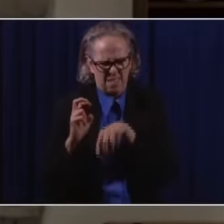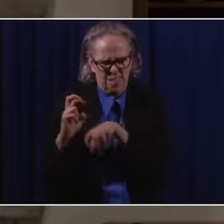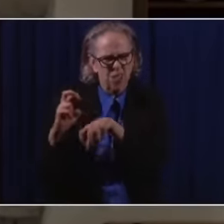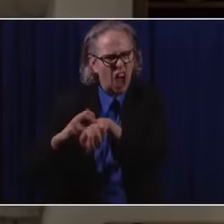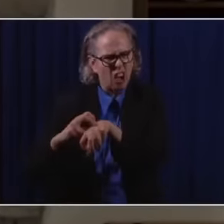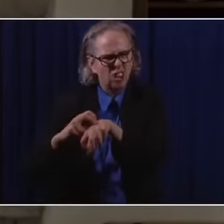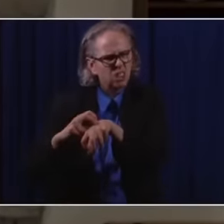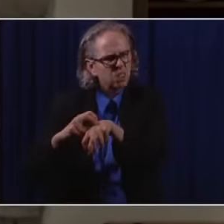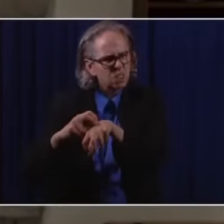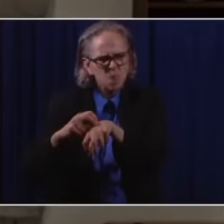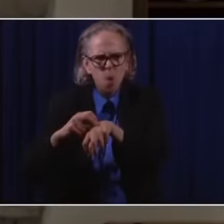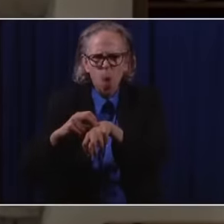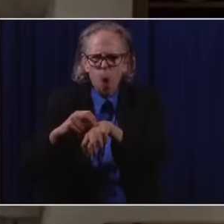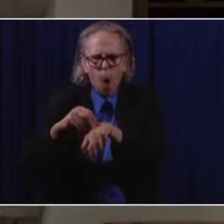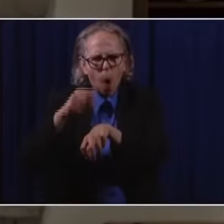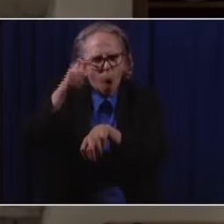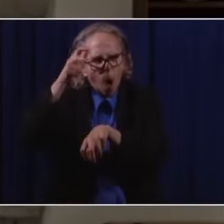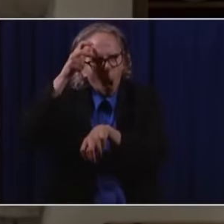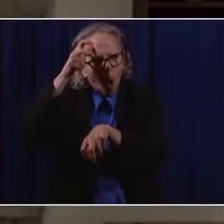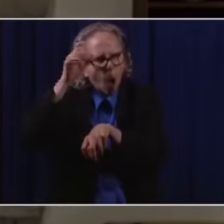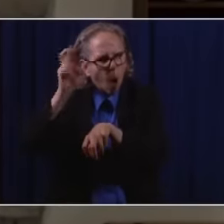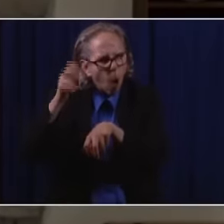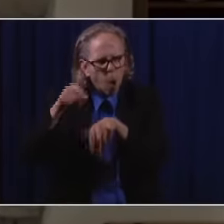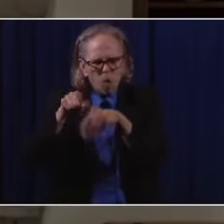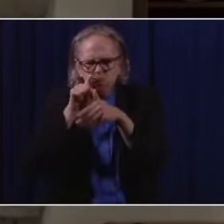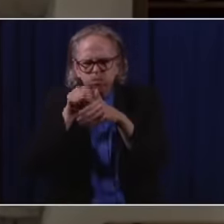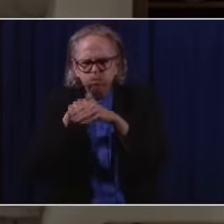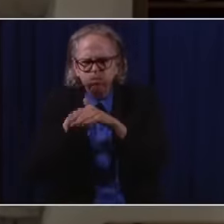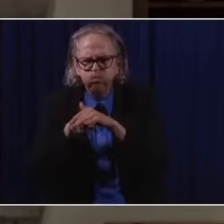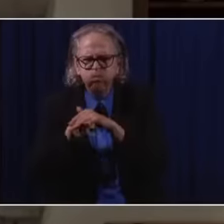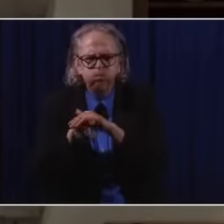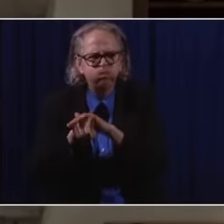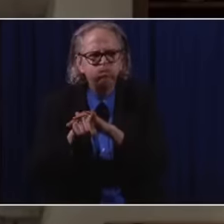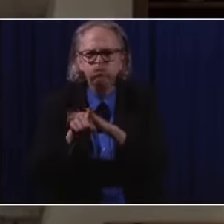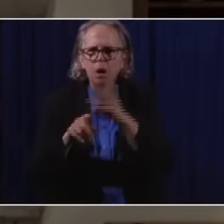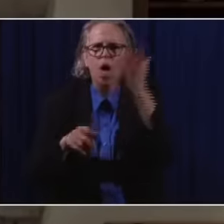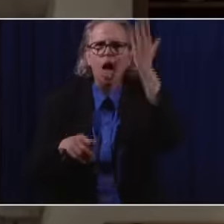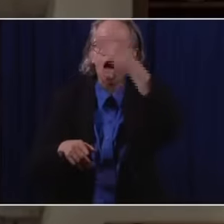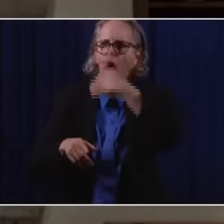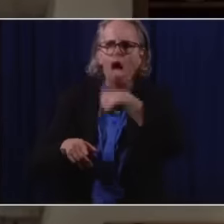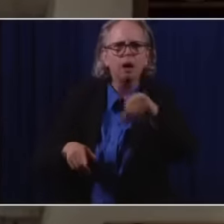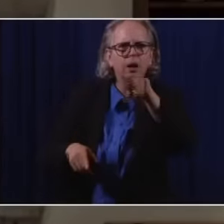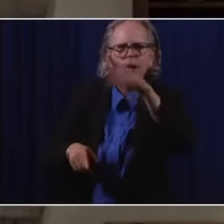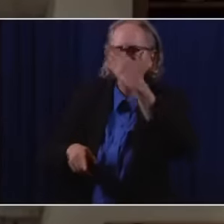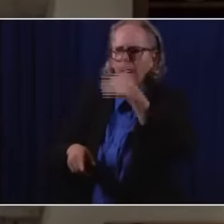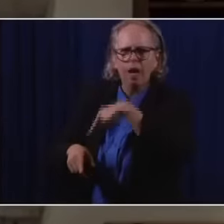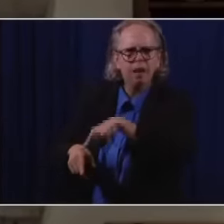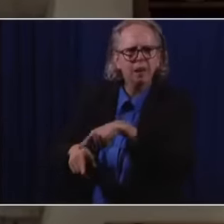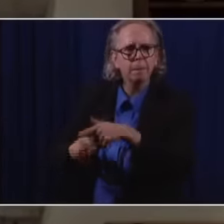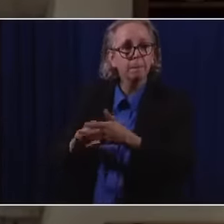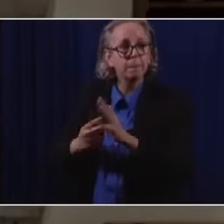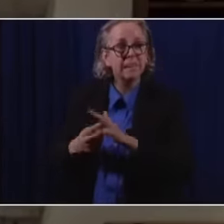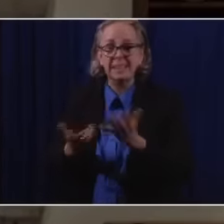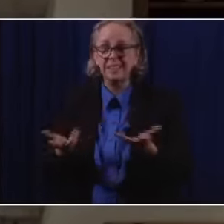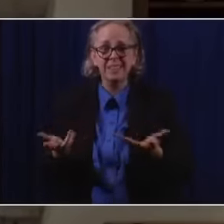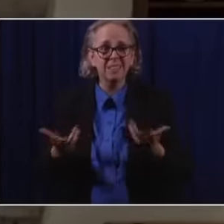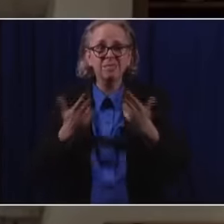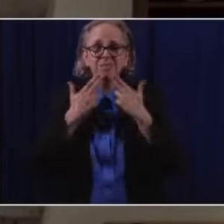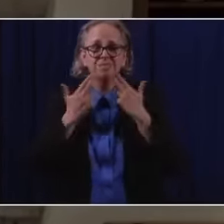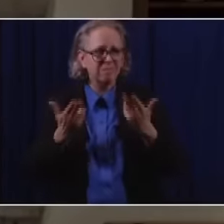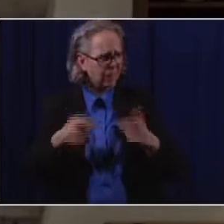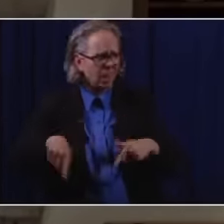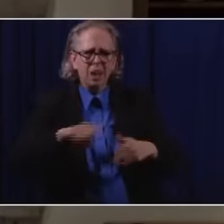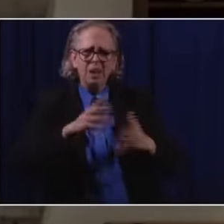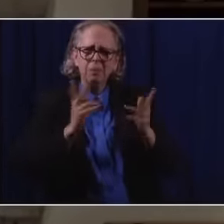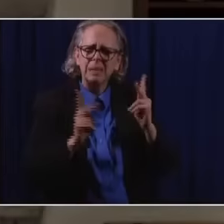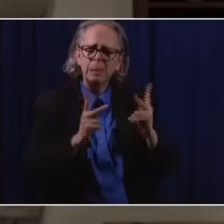nasty, because it rears up any place. And many times the people who have it don't know they have it,